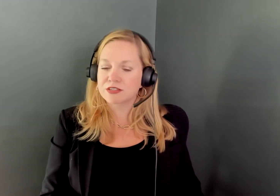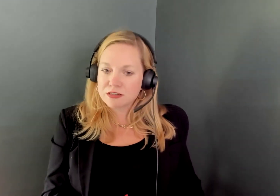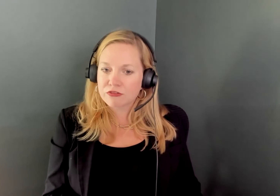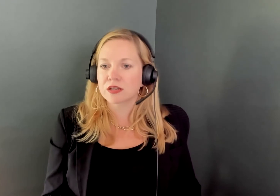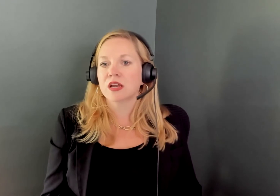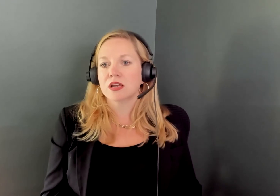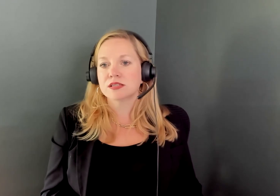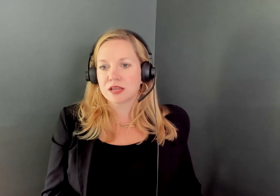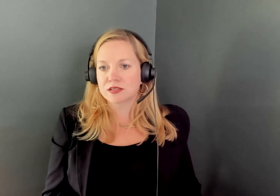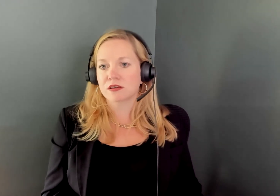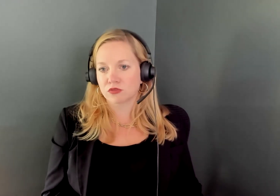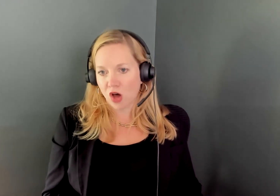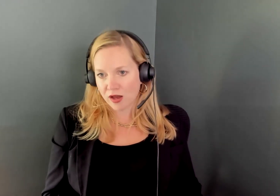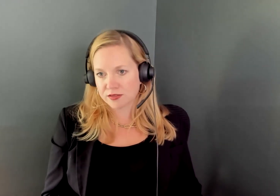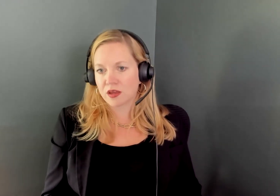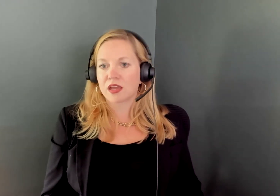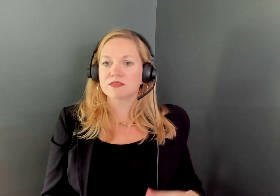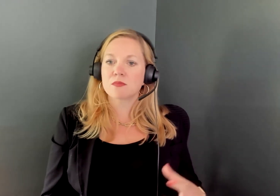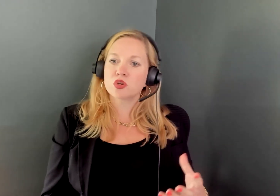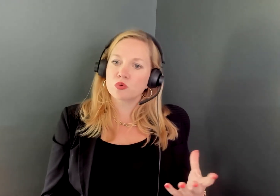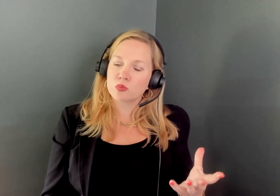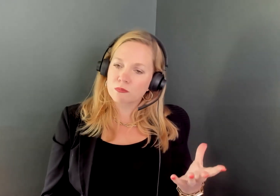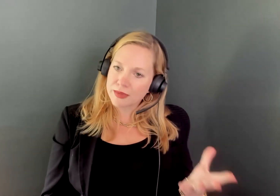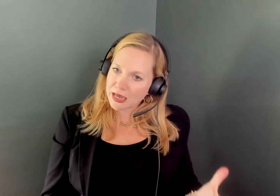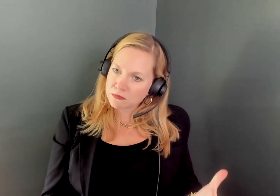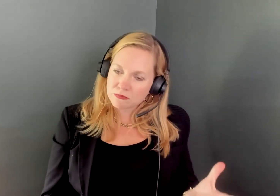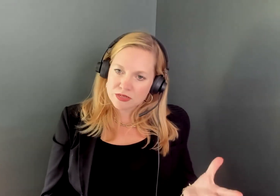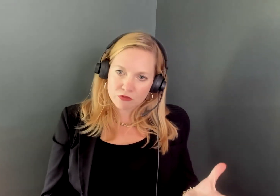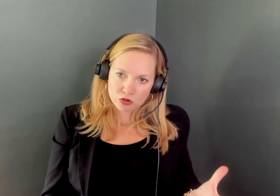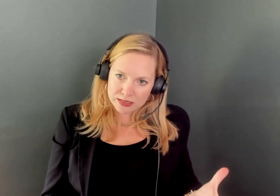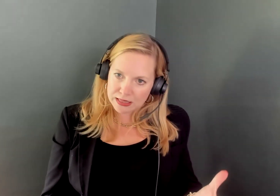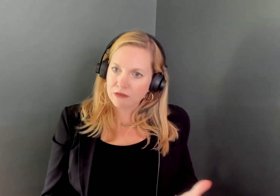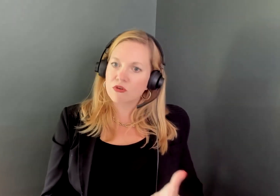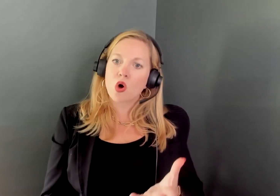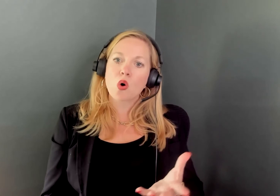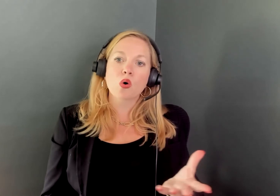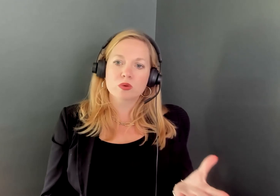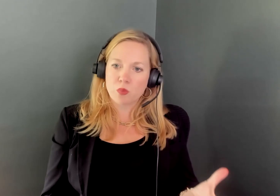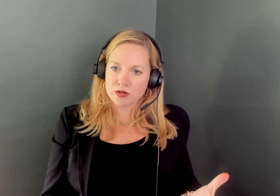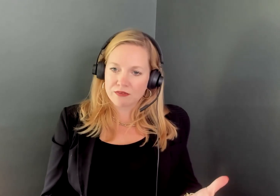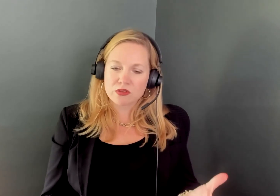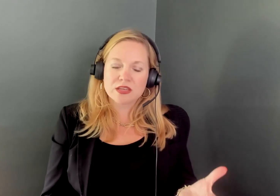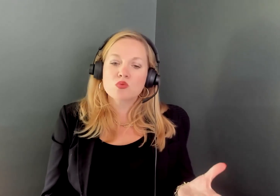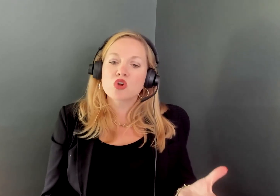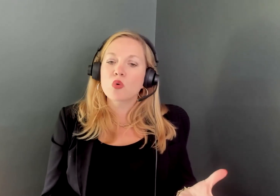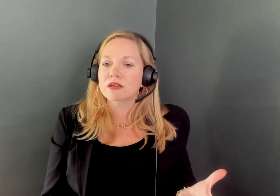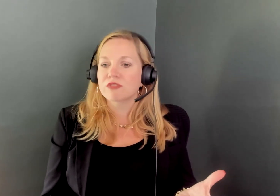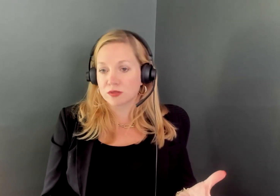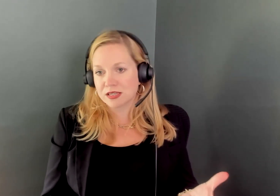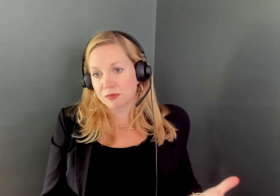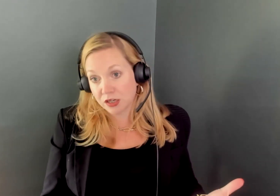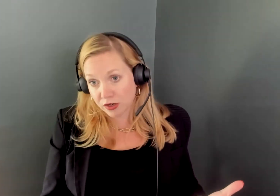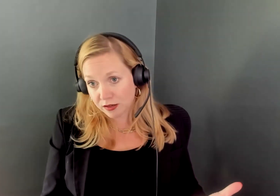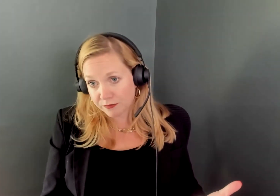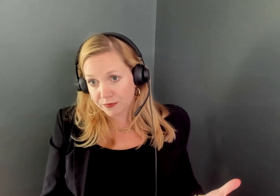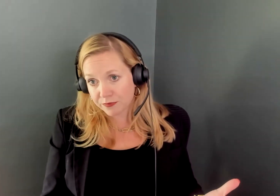It's a different sense of loss. If someone who became deaf early in life or was born deaf, they don't know what it feels